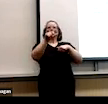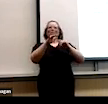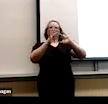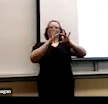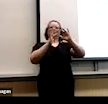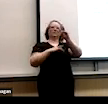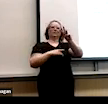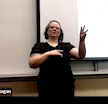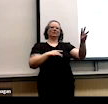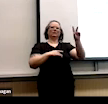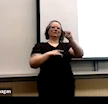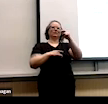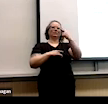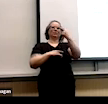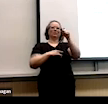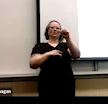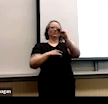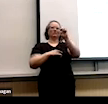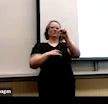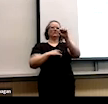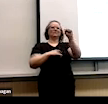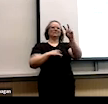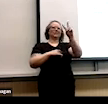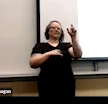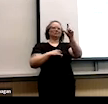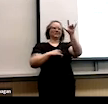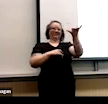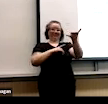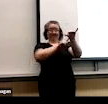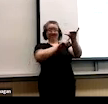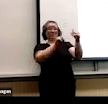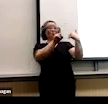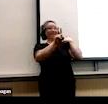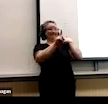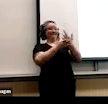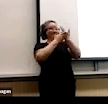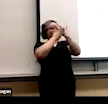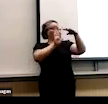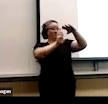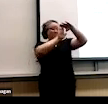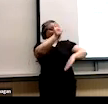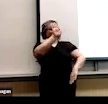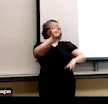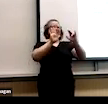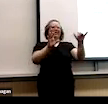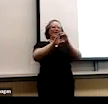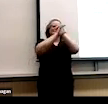already have available for anyone who wants to participate in them, who's a TVCC client.